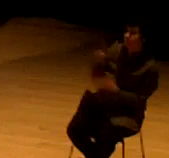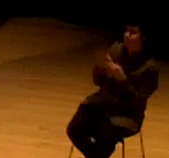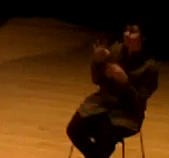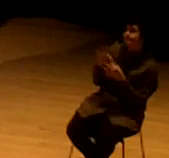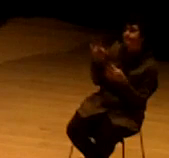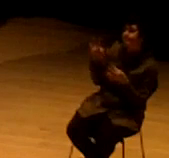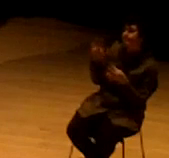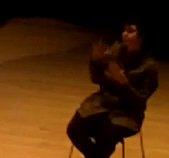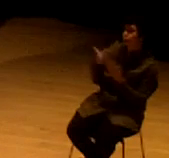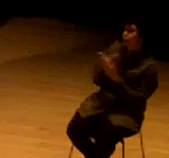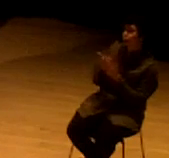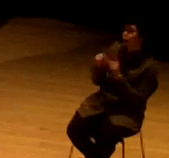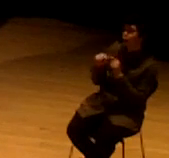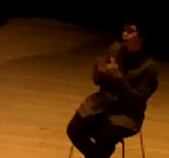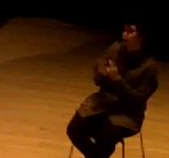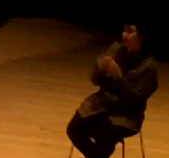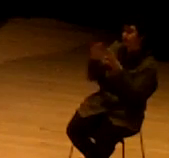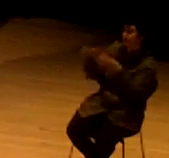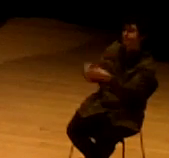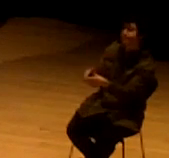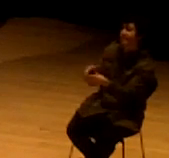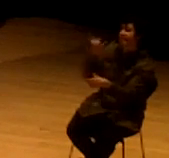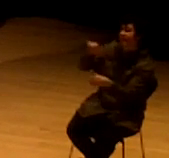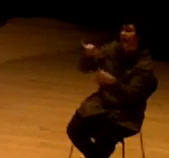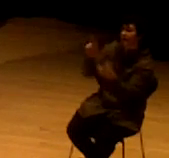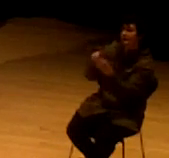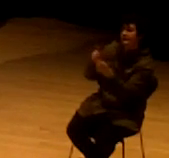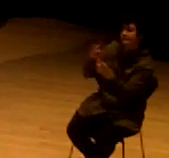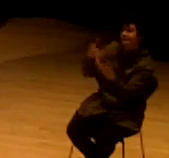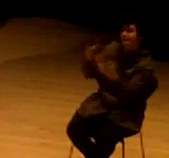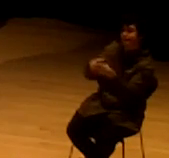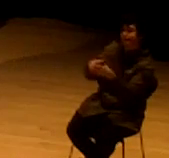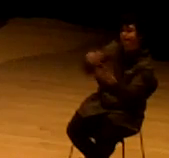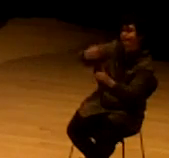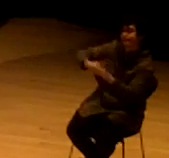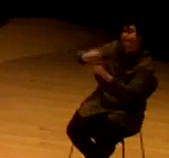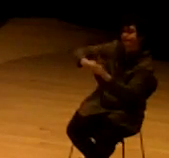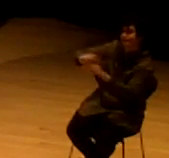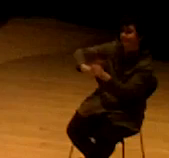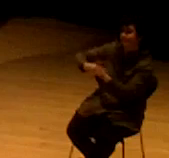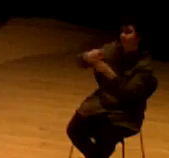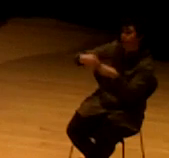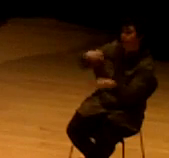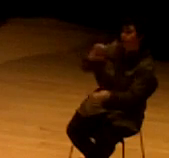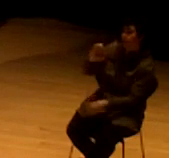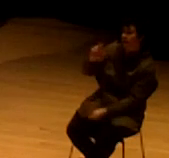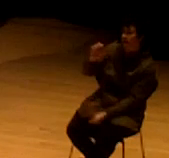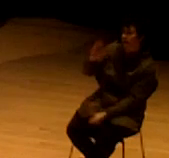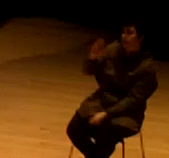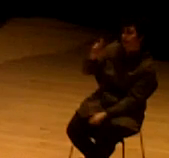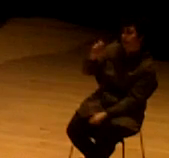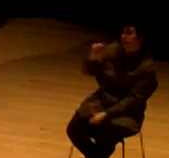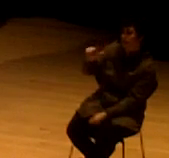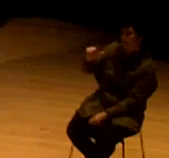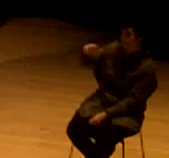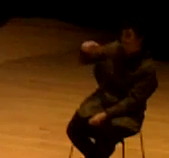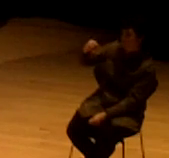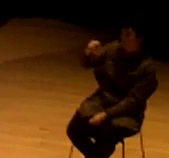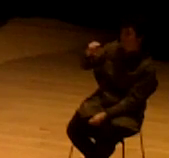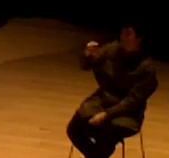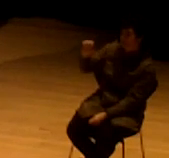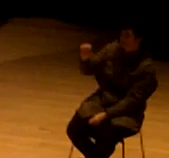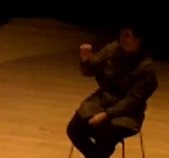have to offer for somebody who has cerebral palsy, like me, for example, and who uses a wheelchair and is not dealing with the kind of